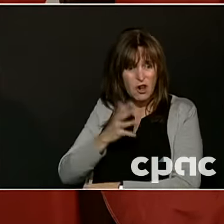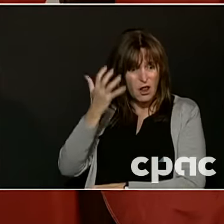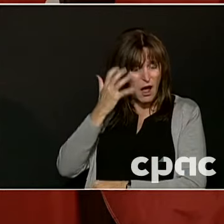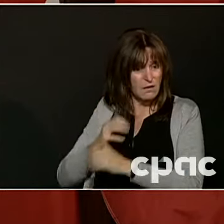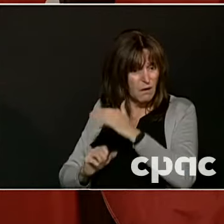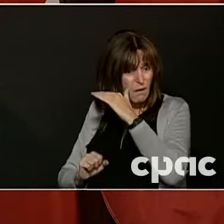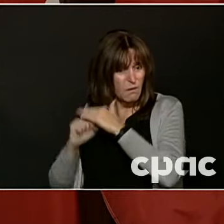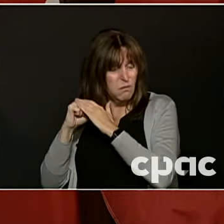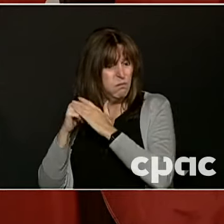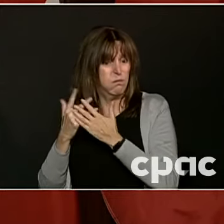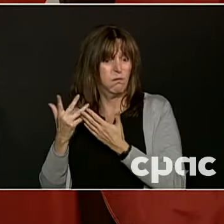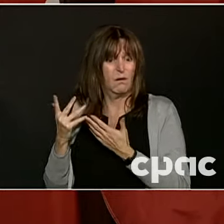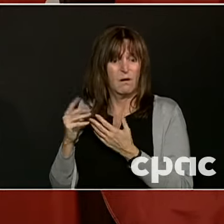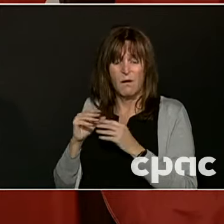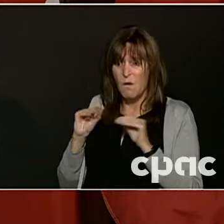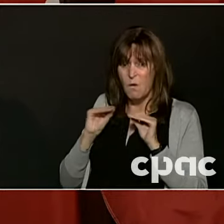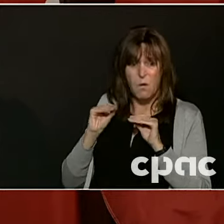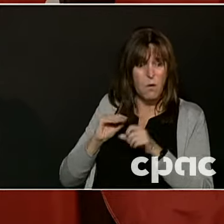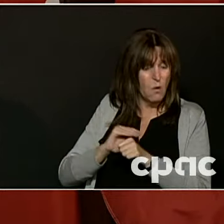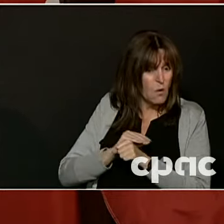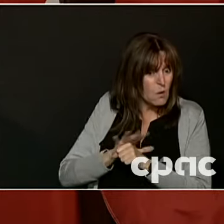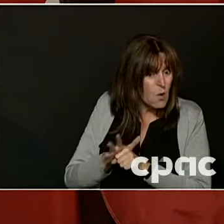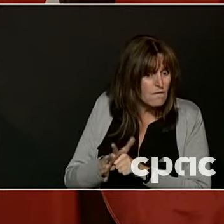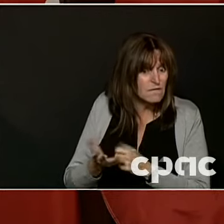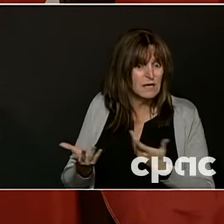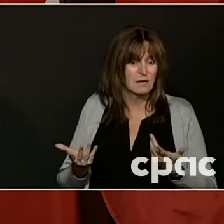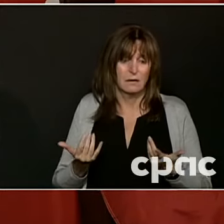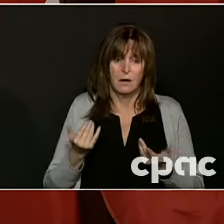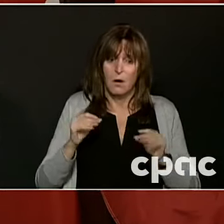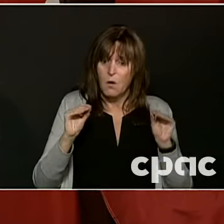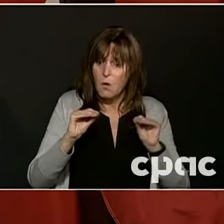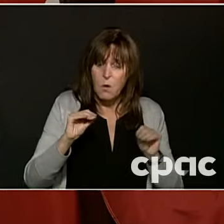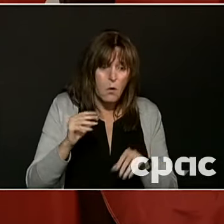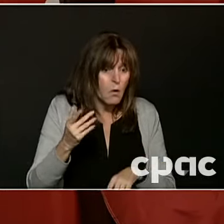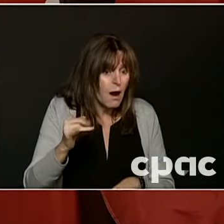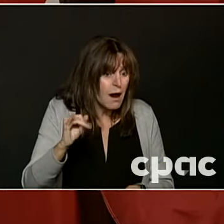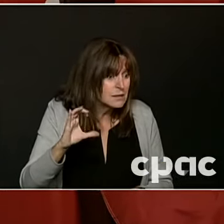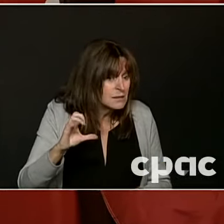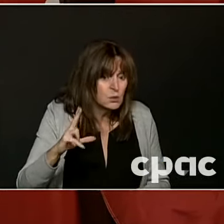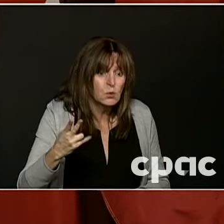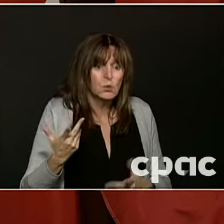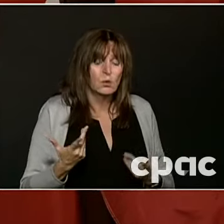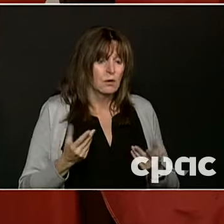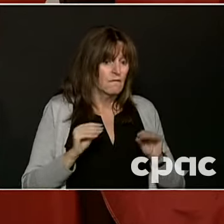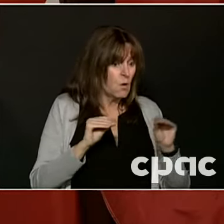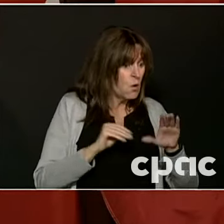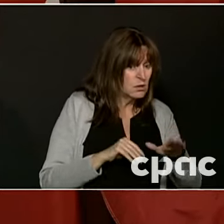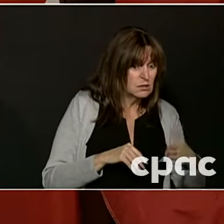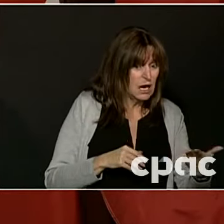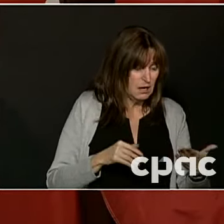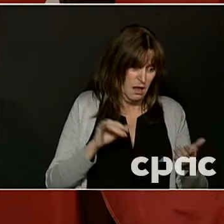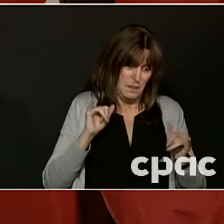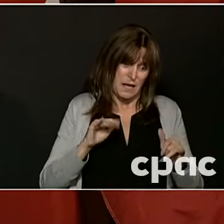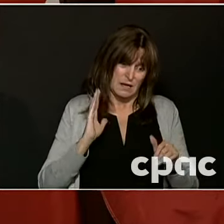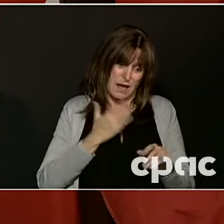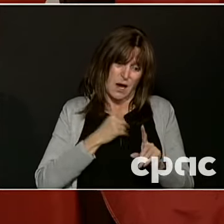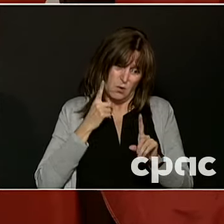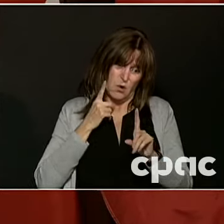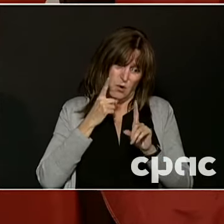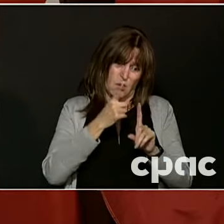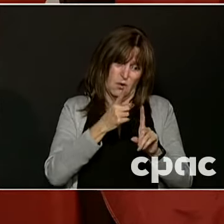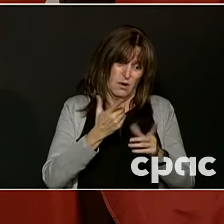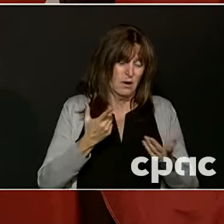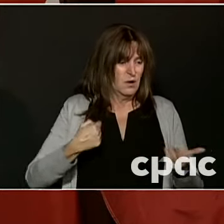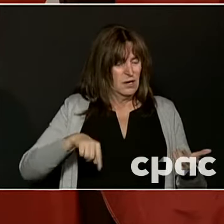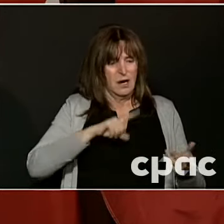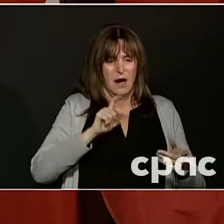our facilities, I think that would be a good objective. But we have to be flexible, we have to be nimble, and we have to keep looking at the data